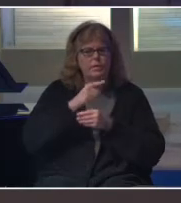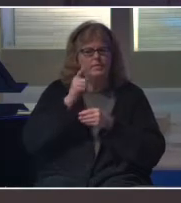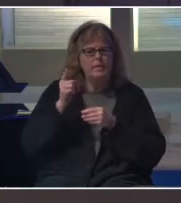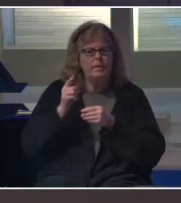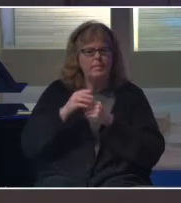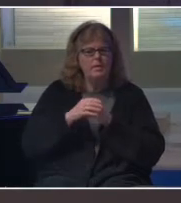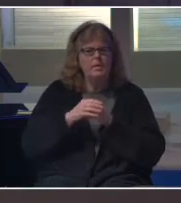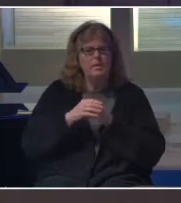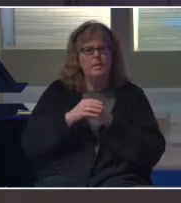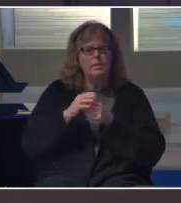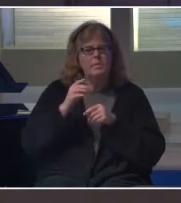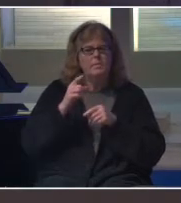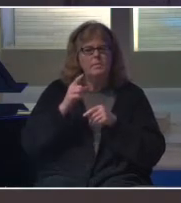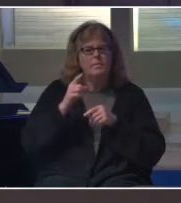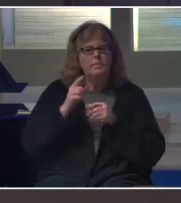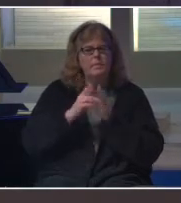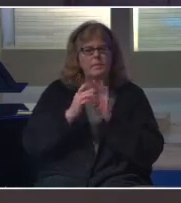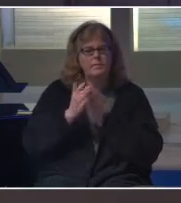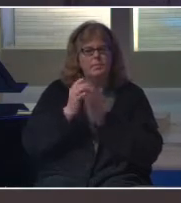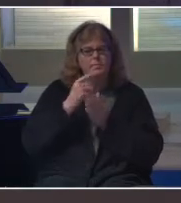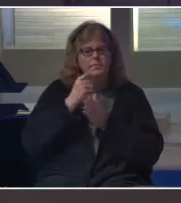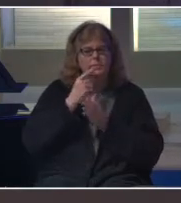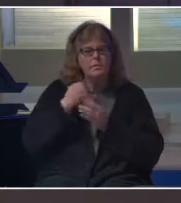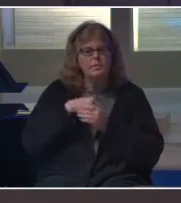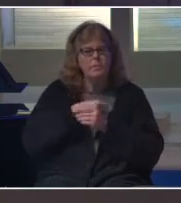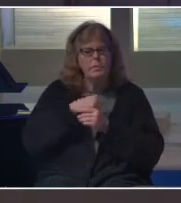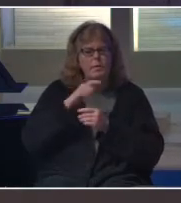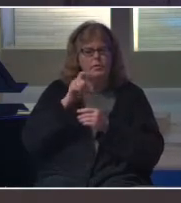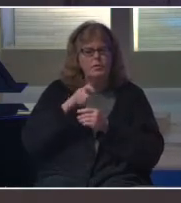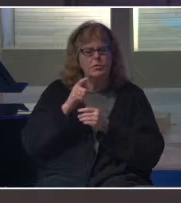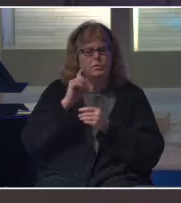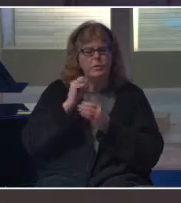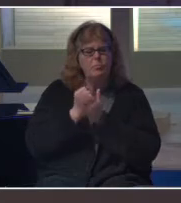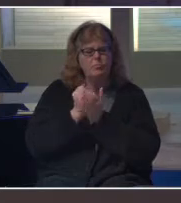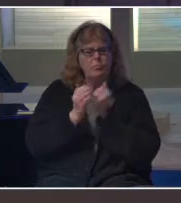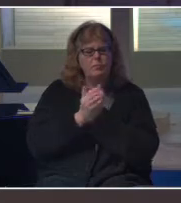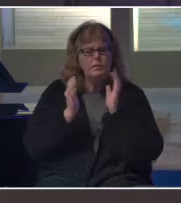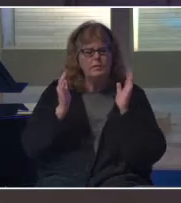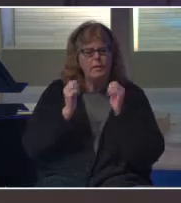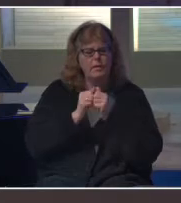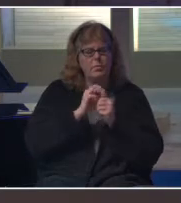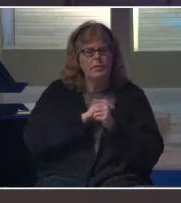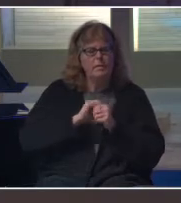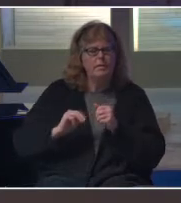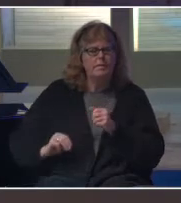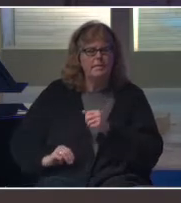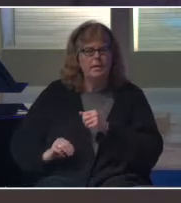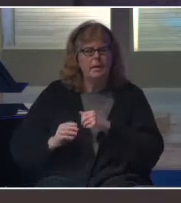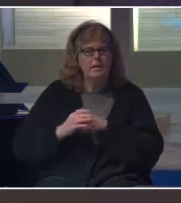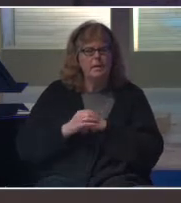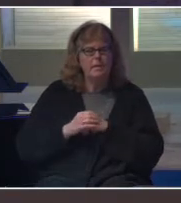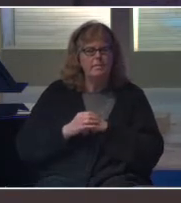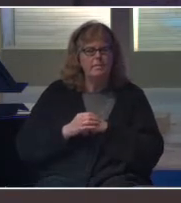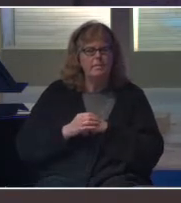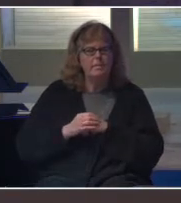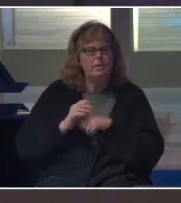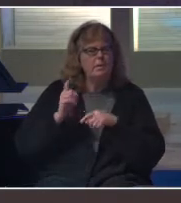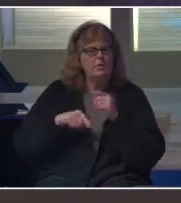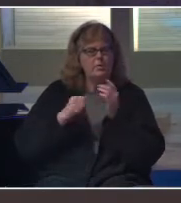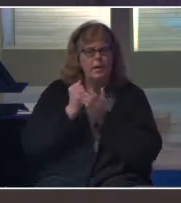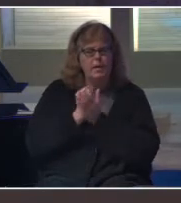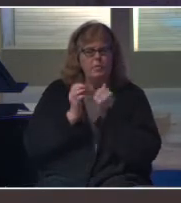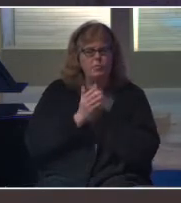You know, you can't, Scripture tells us we're to be crucified with Messiah. And you can't